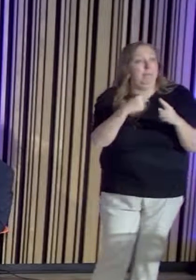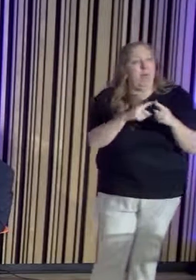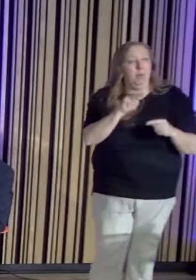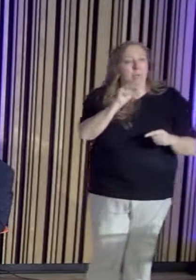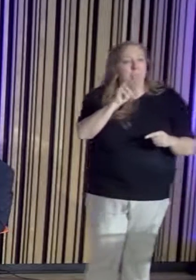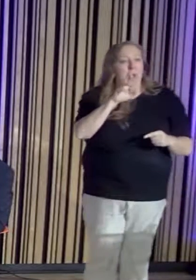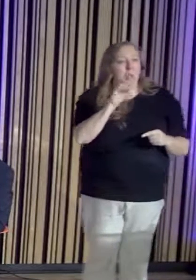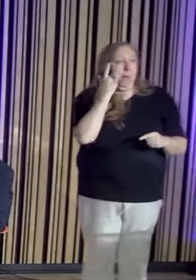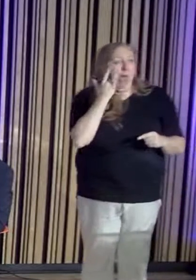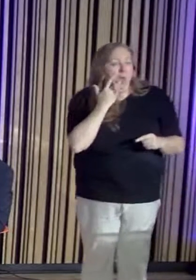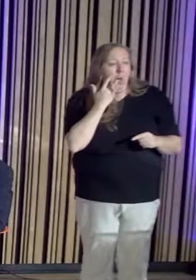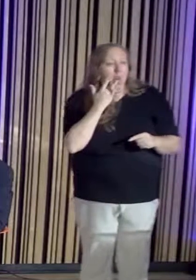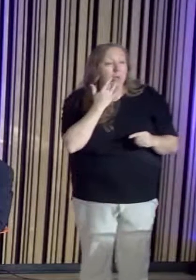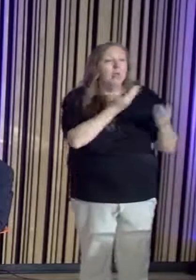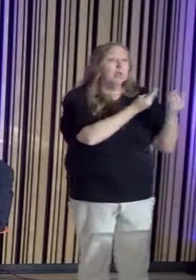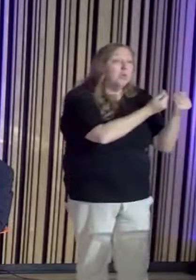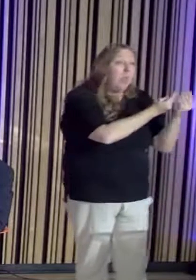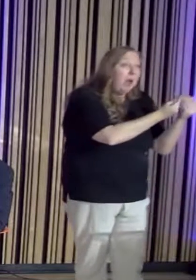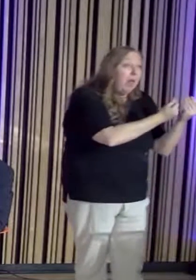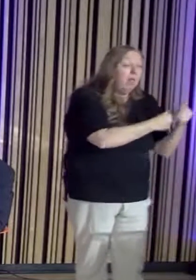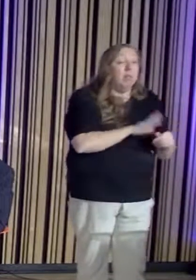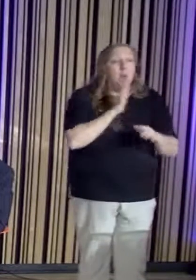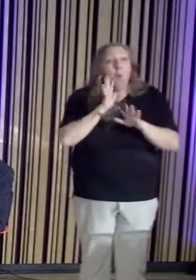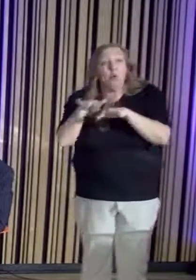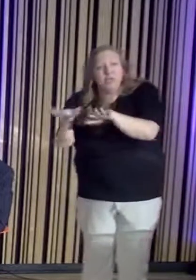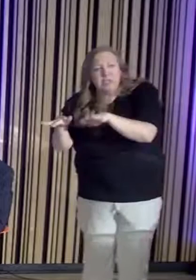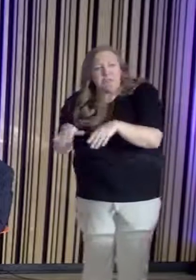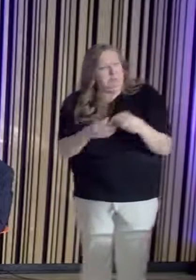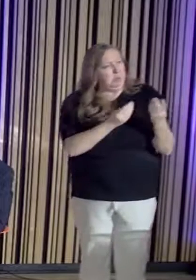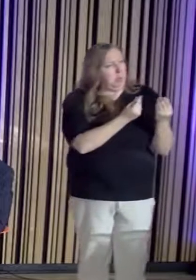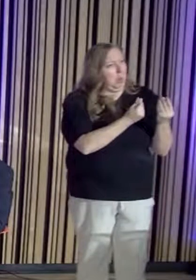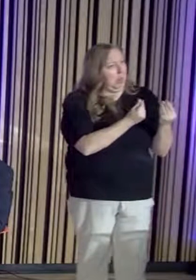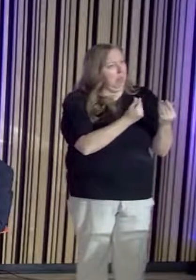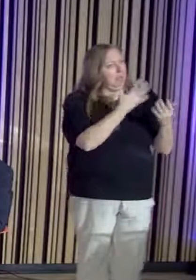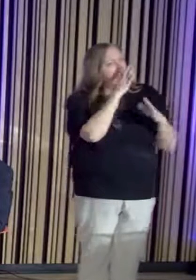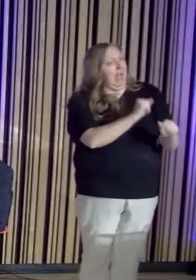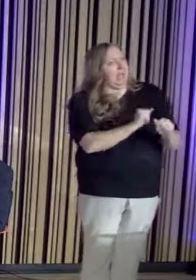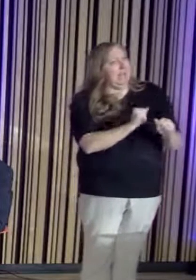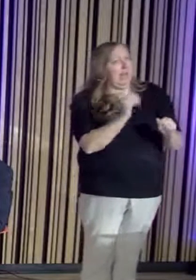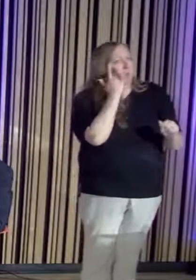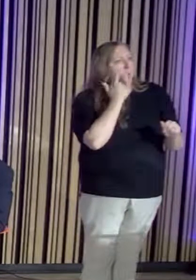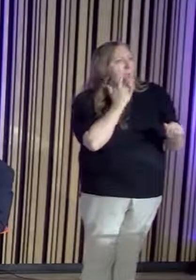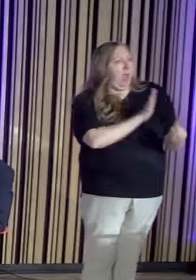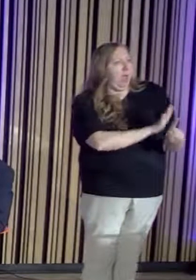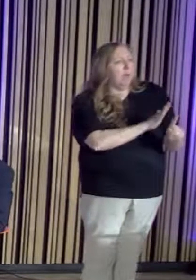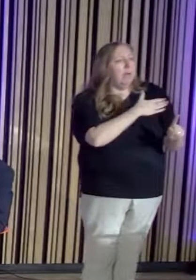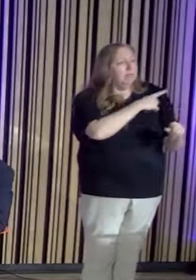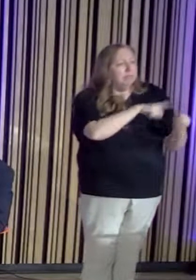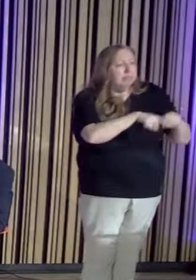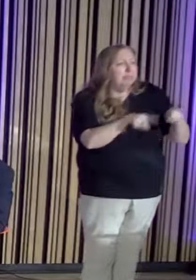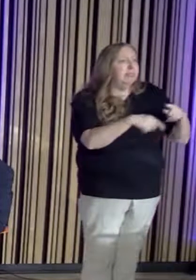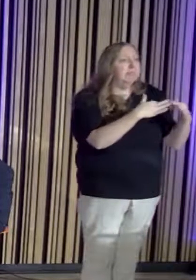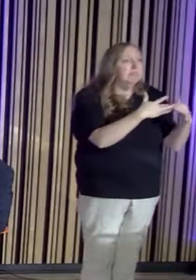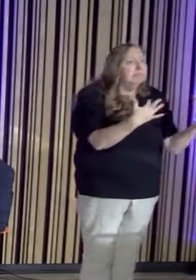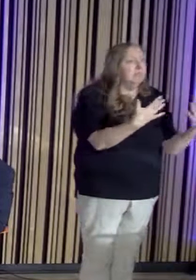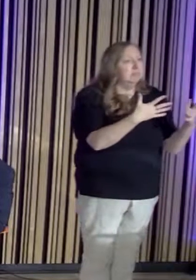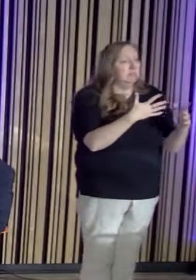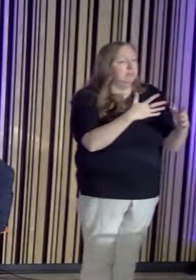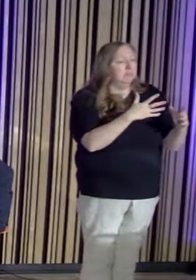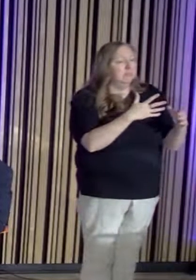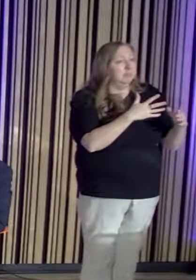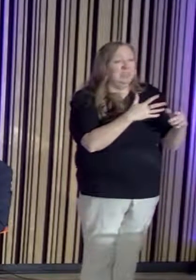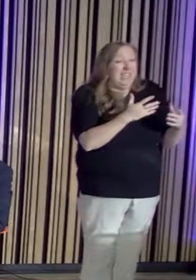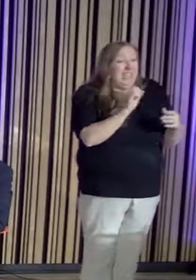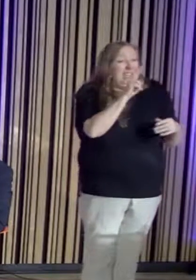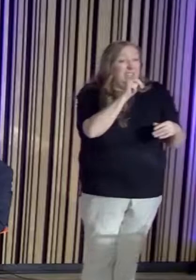is the soil versus the ocean. So the soil is a very interesting microbiome, which also has lots of variation in population across this